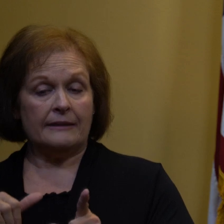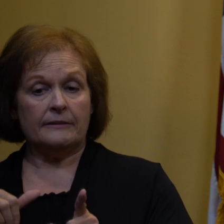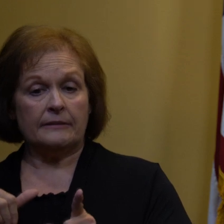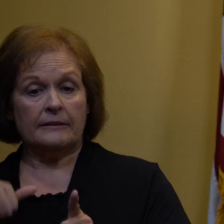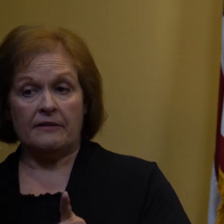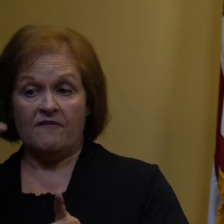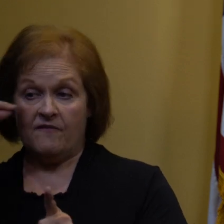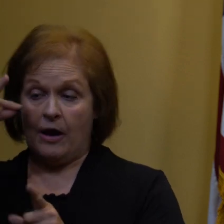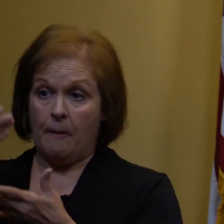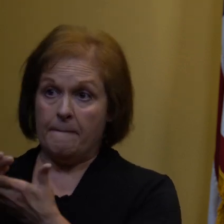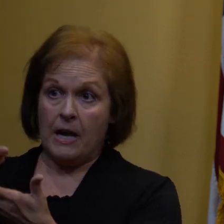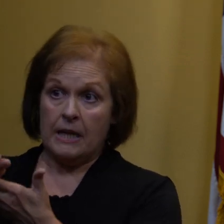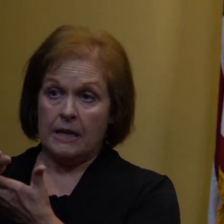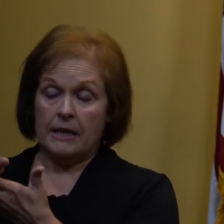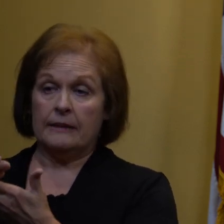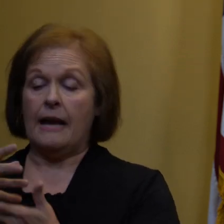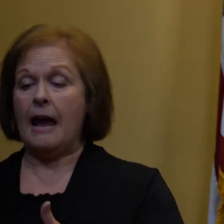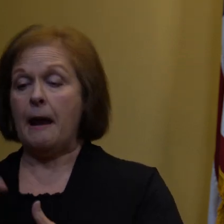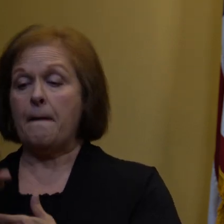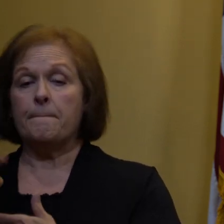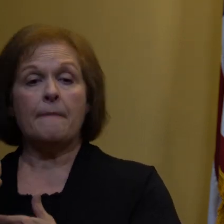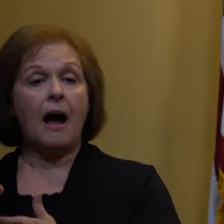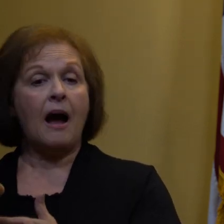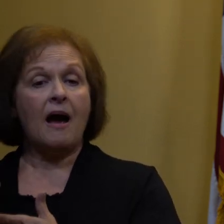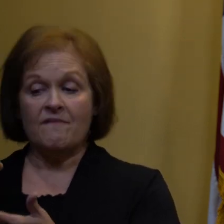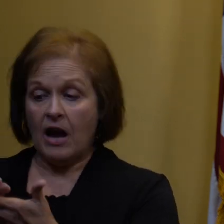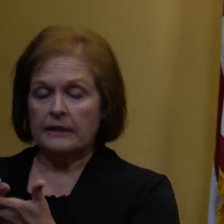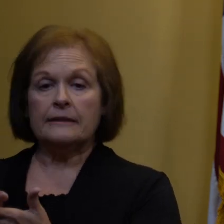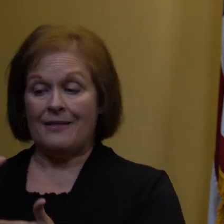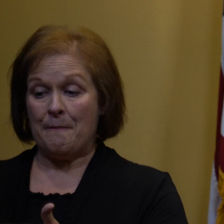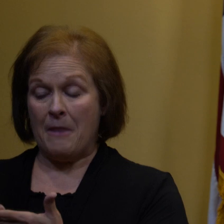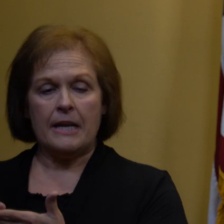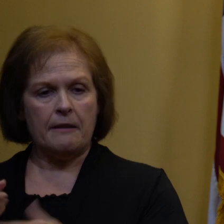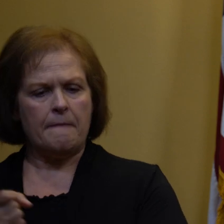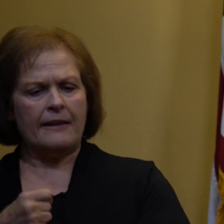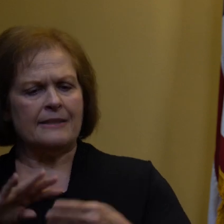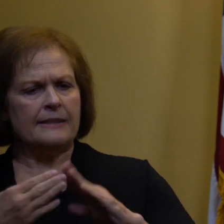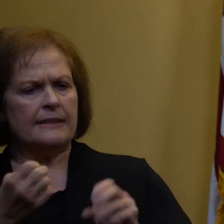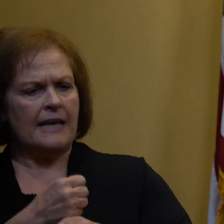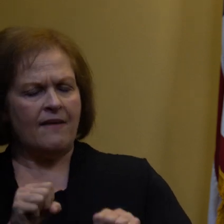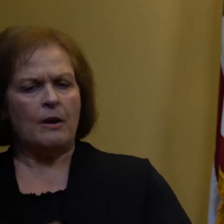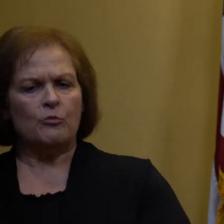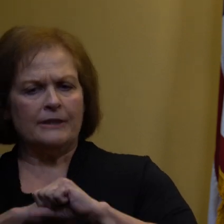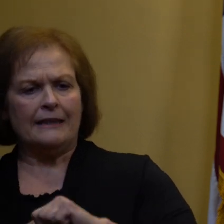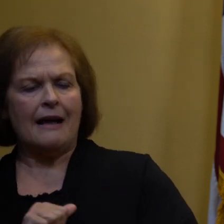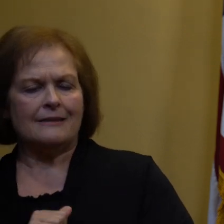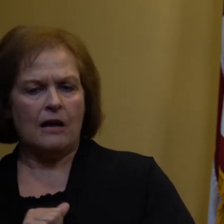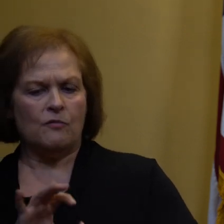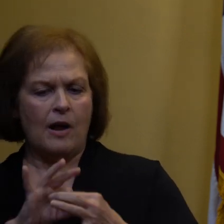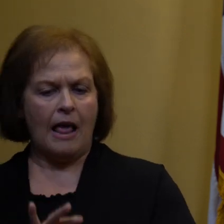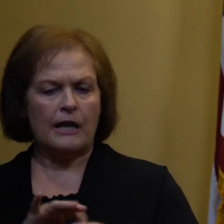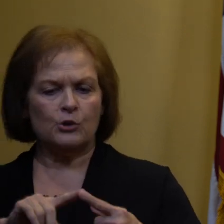the federal dollar, even with our bond funding, it is making this city safer and just protecting ourselves relative